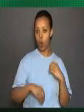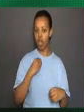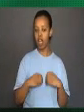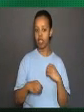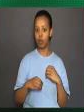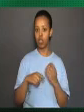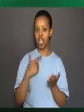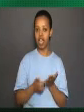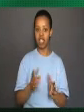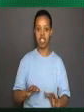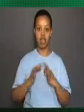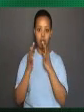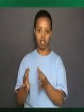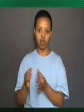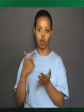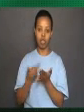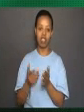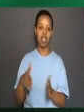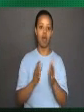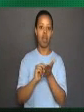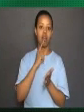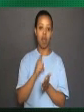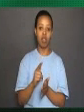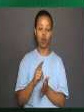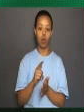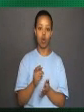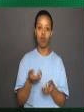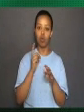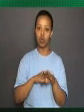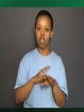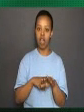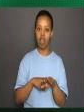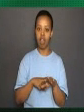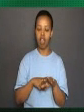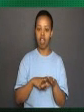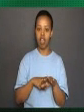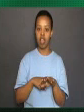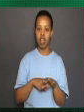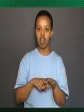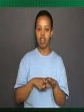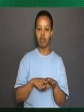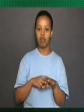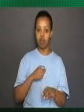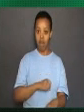Microorganisms that are transmitted in this way typically infect an area in the gut.